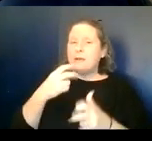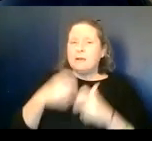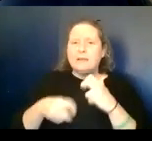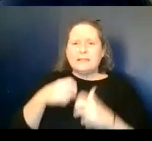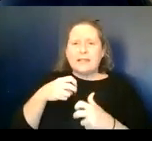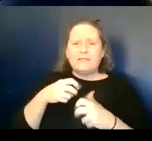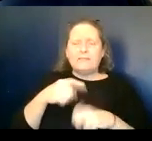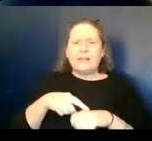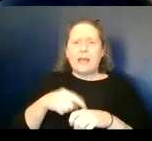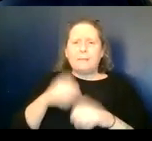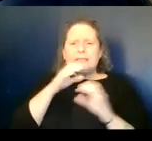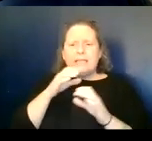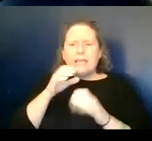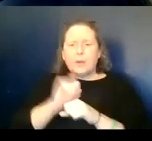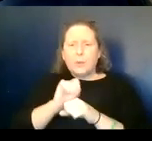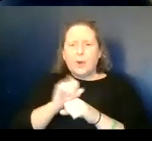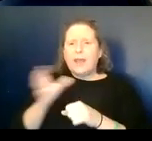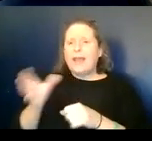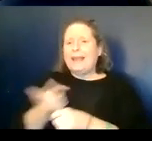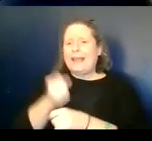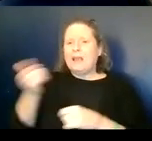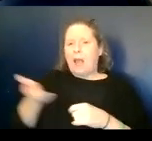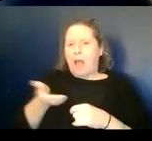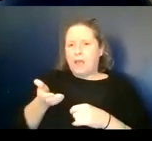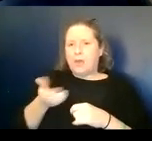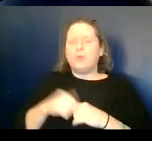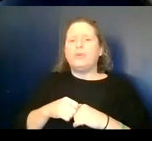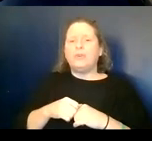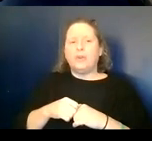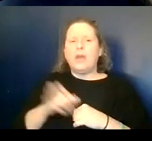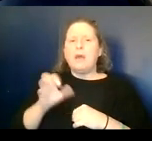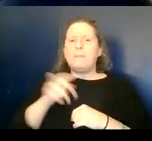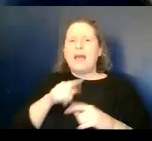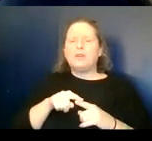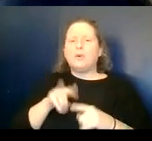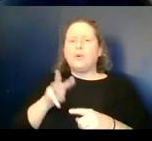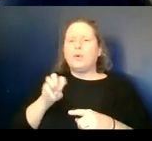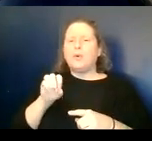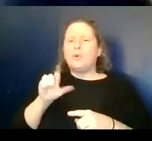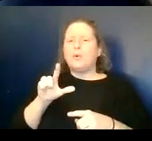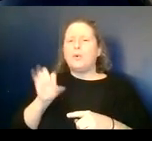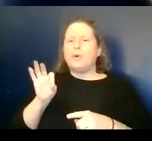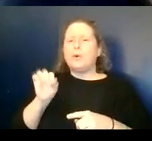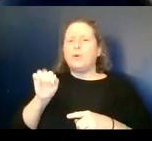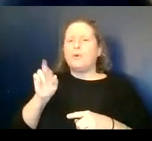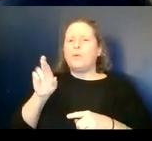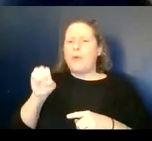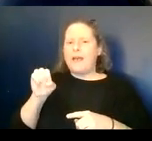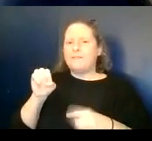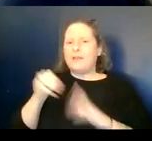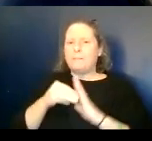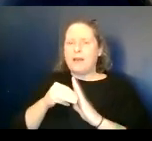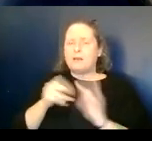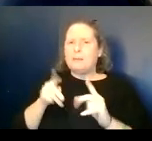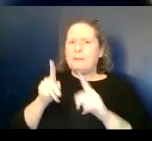employment. And this kind of goes back to the welfare model, right? Where we have people that are consistently dependent on